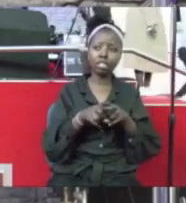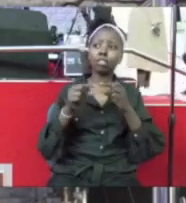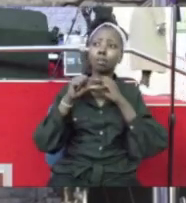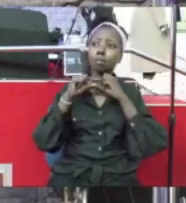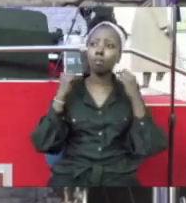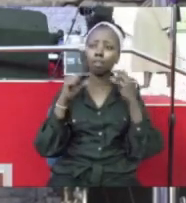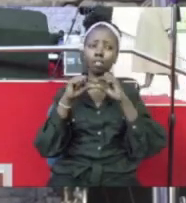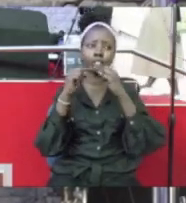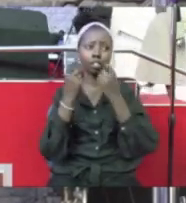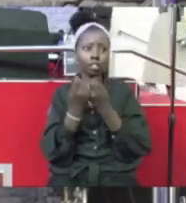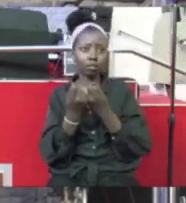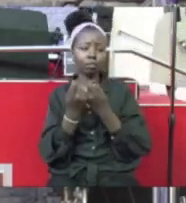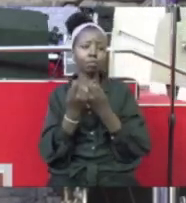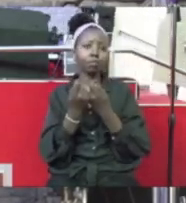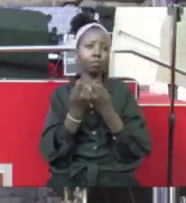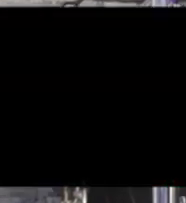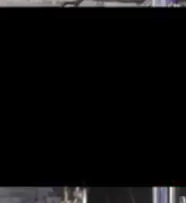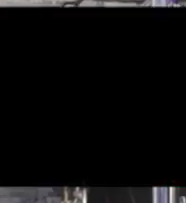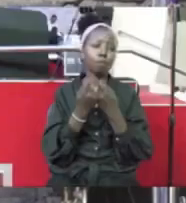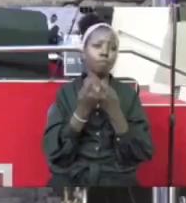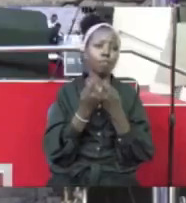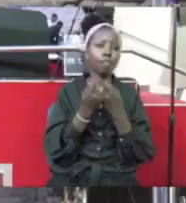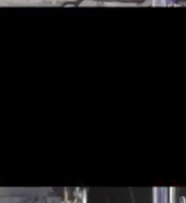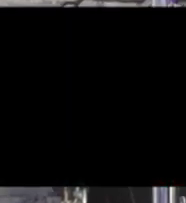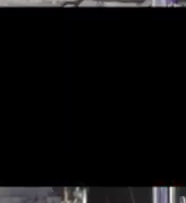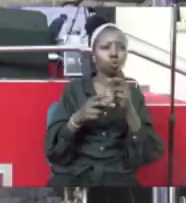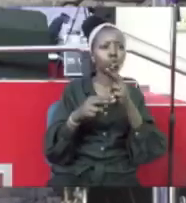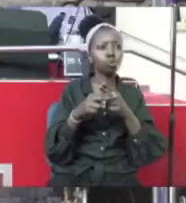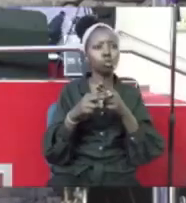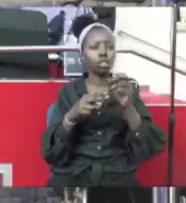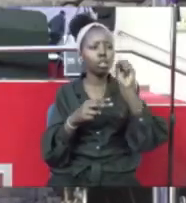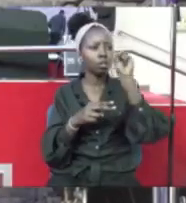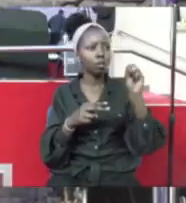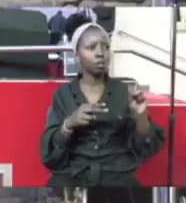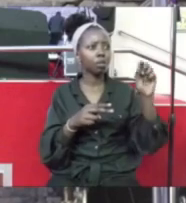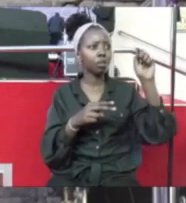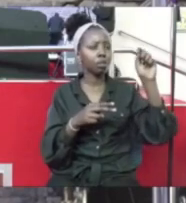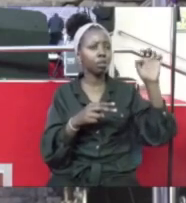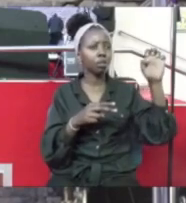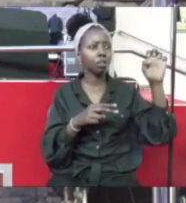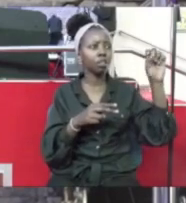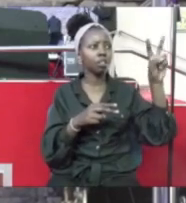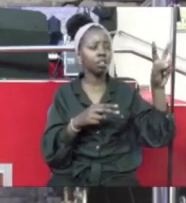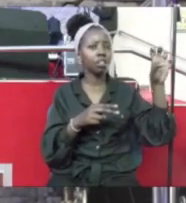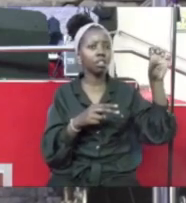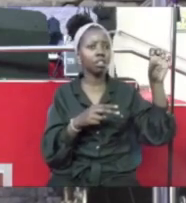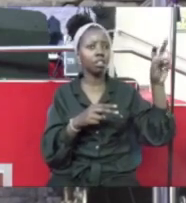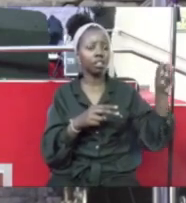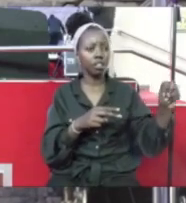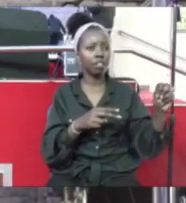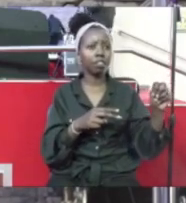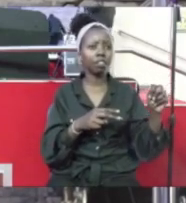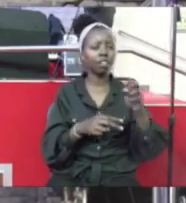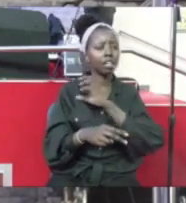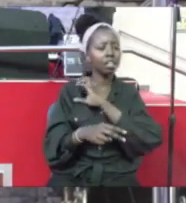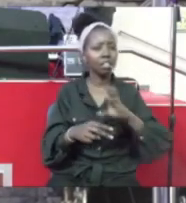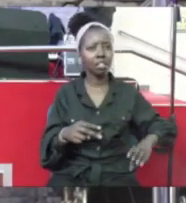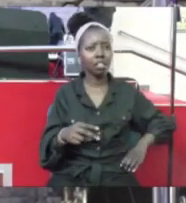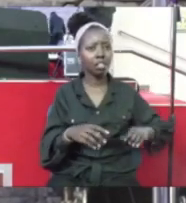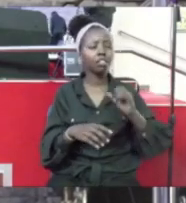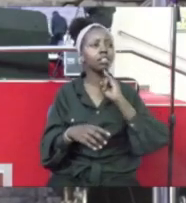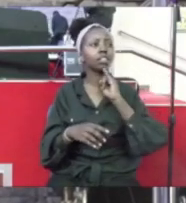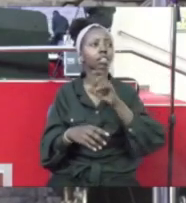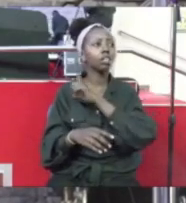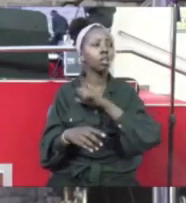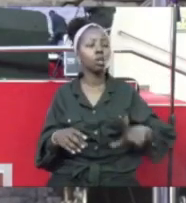sababu ya nafasi kama hii. So I'm Stephen Njoroge Solomon. Mimi ni Stephen Njoroge Solomon. And Christ is Lord and Savior of